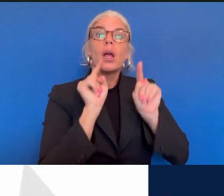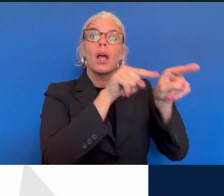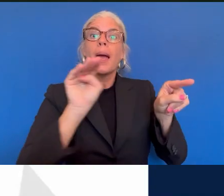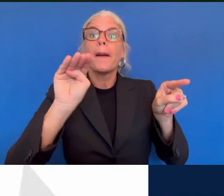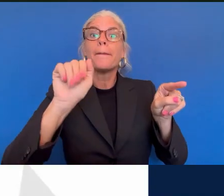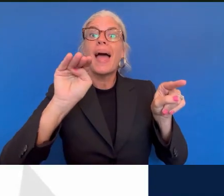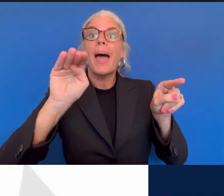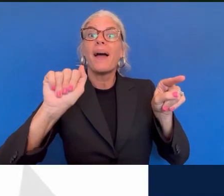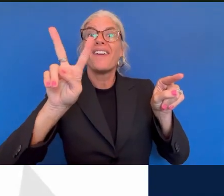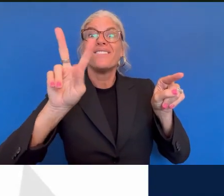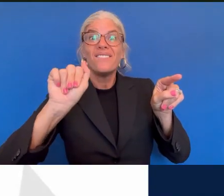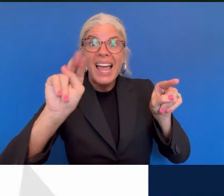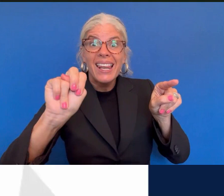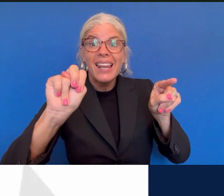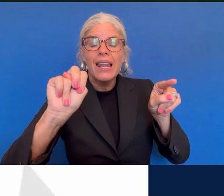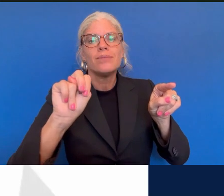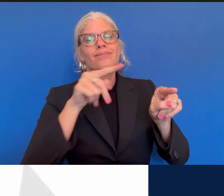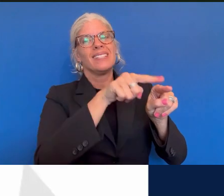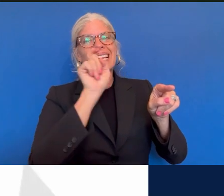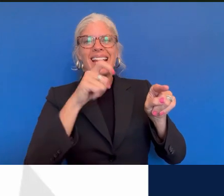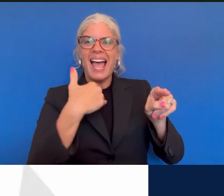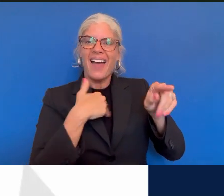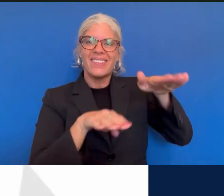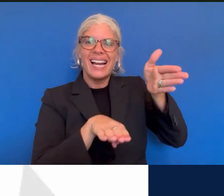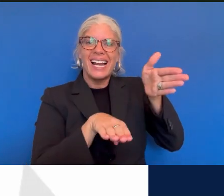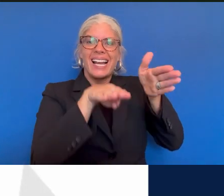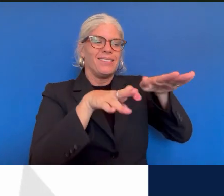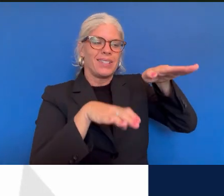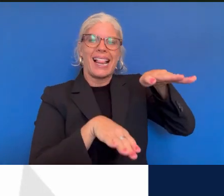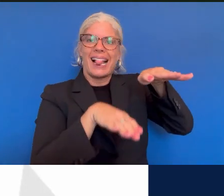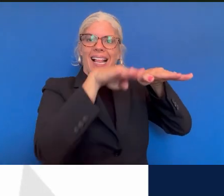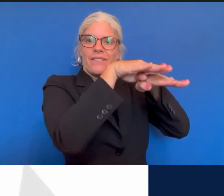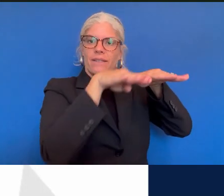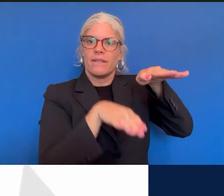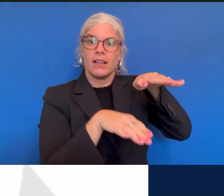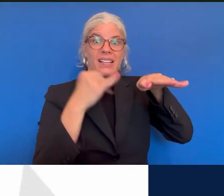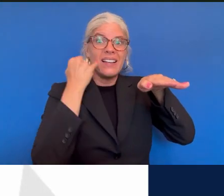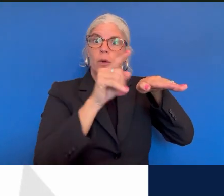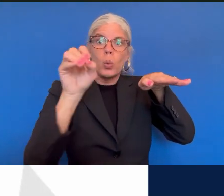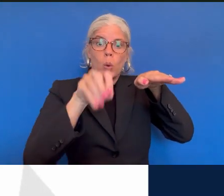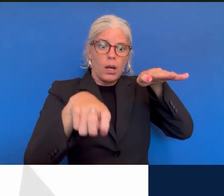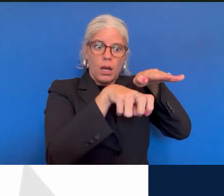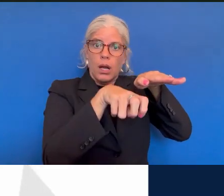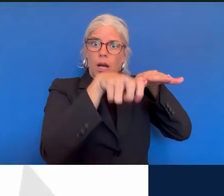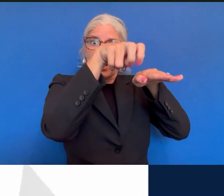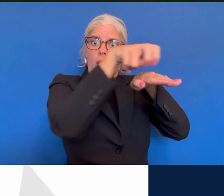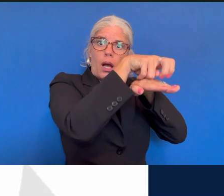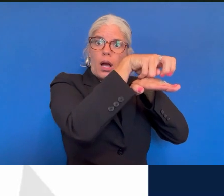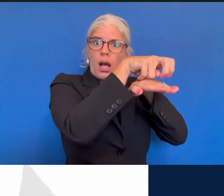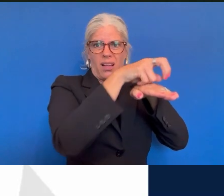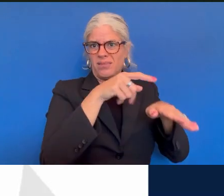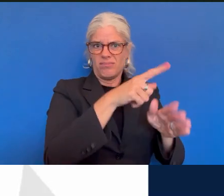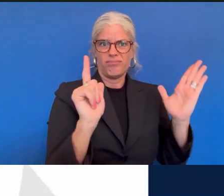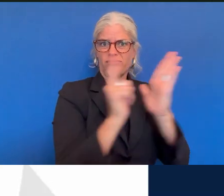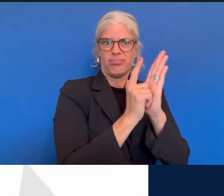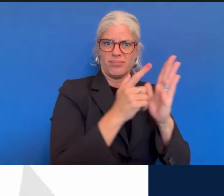you've got. If you are going to a mammo van, you need to make sure it has a lift. If it does not,